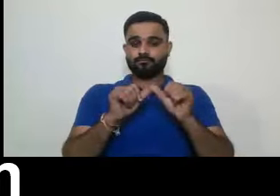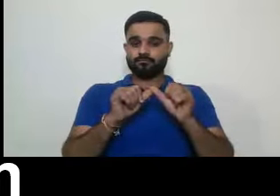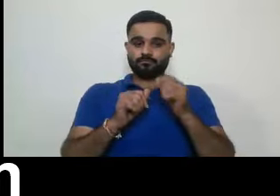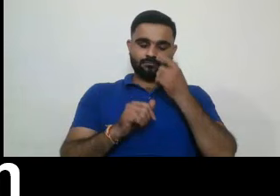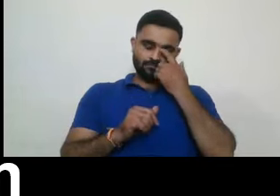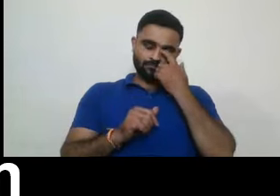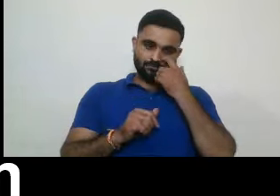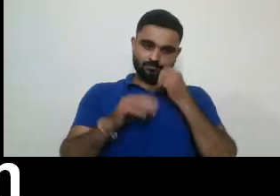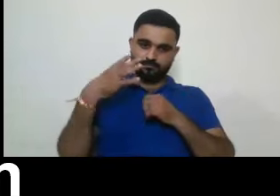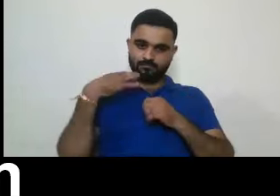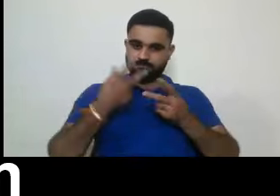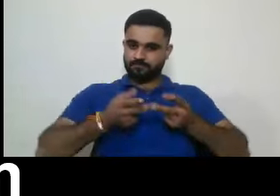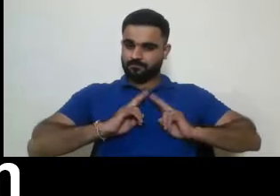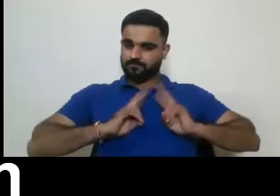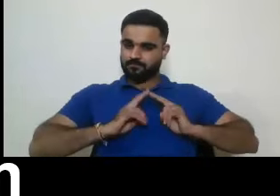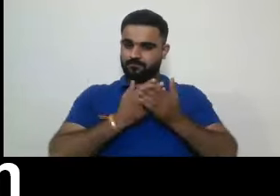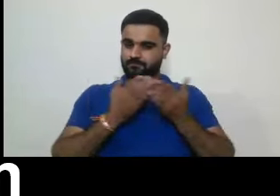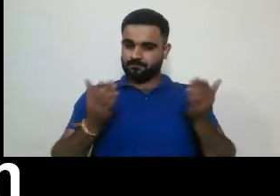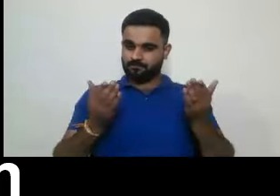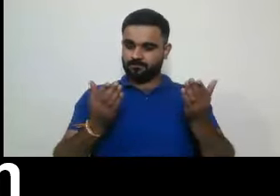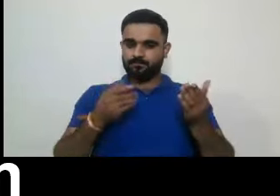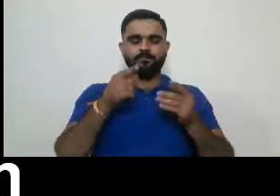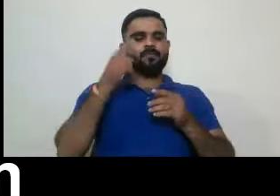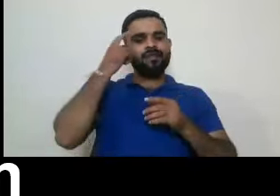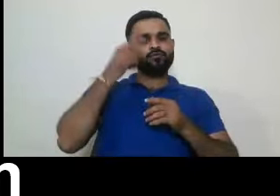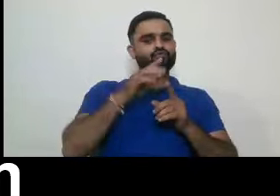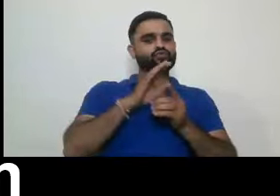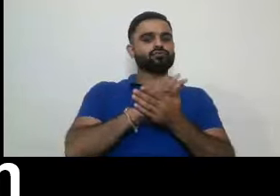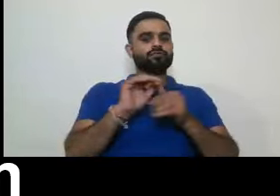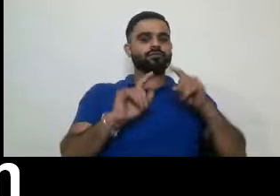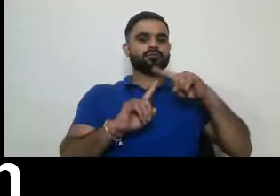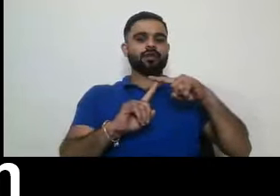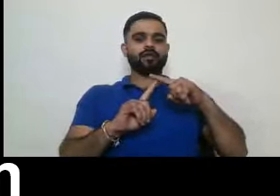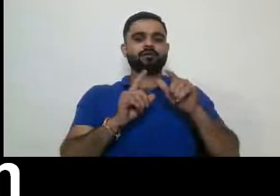So I'm waiting for responses. What do you think can ChatGPT do?